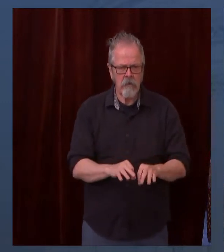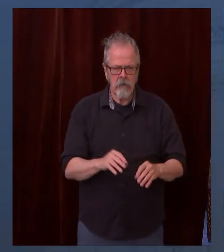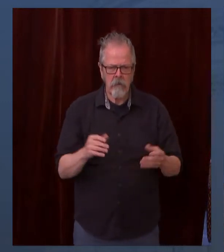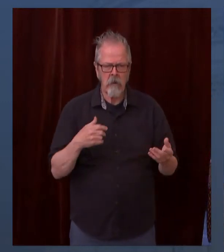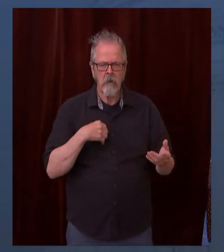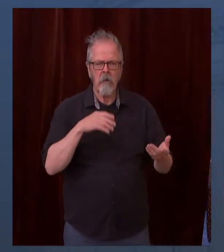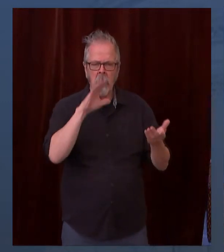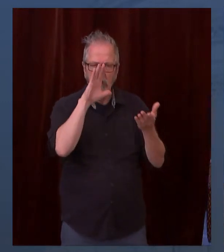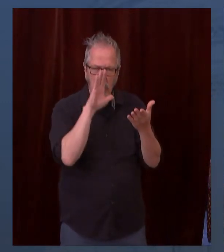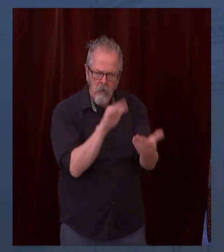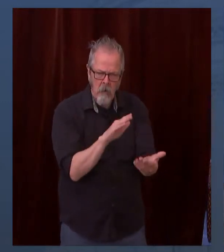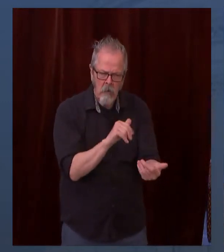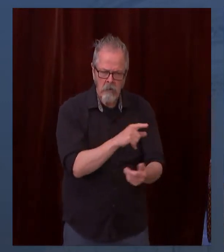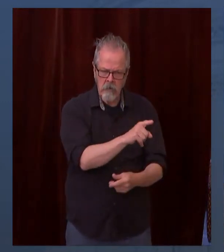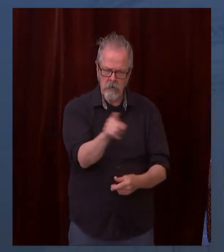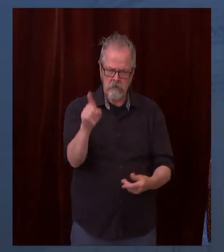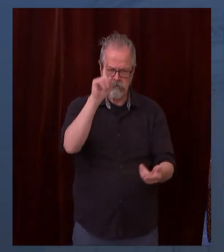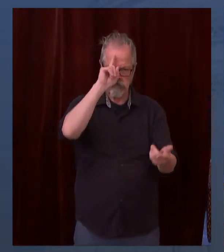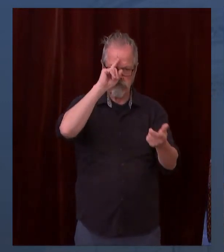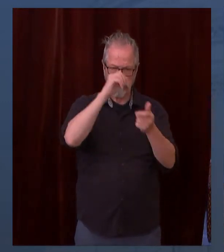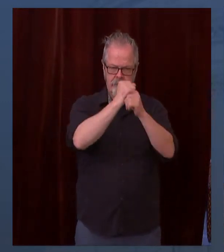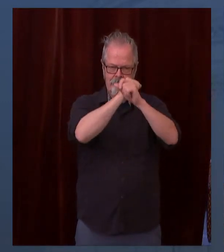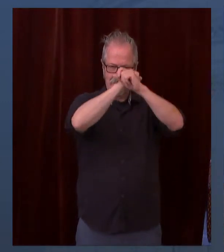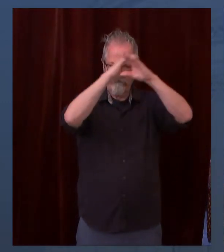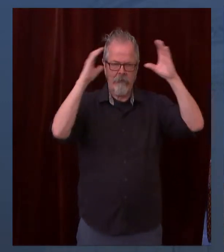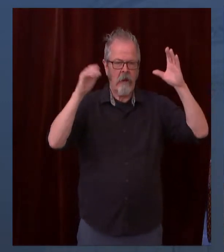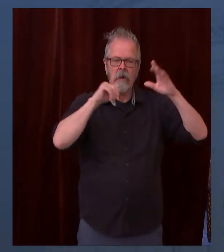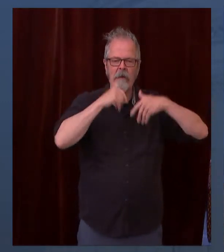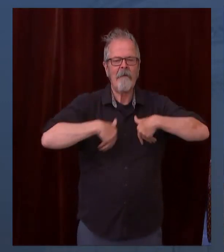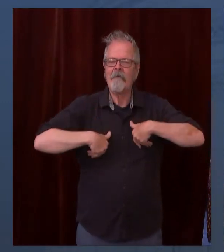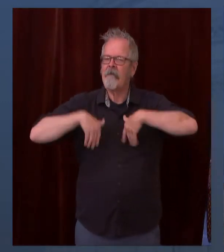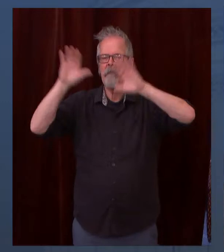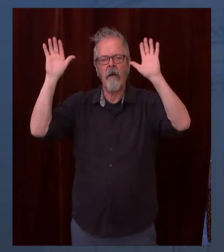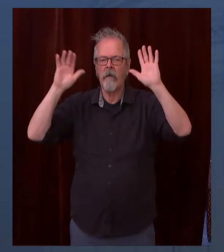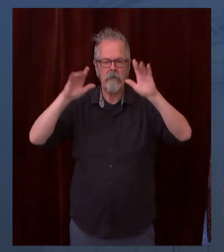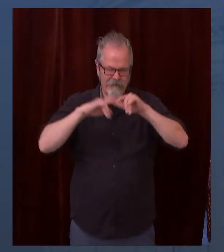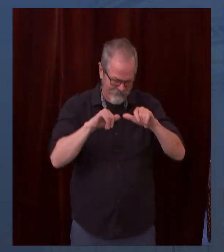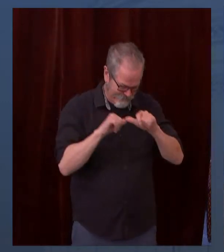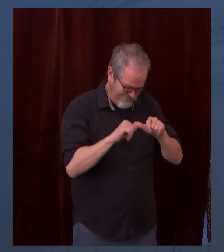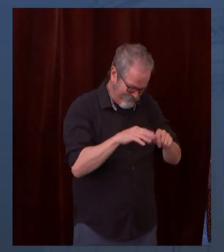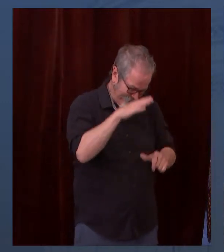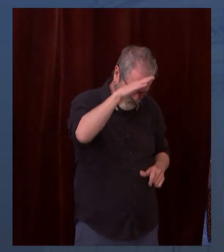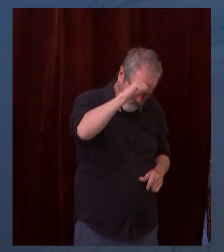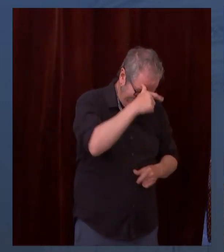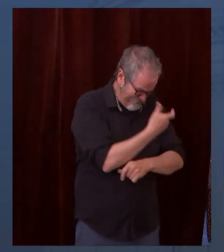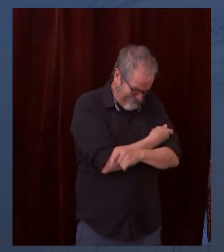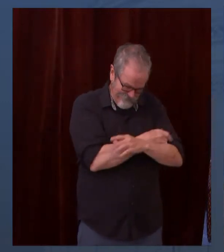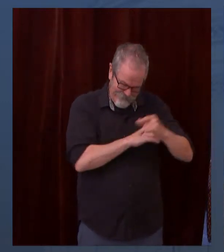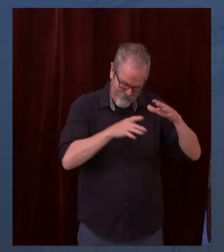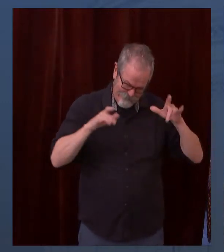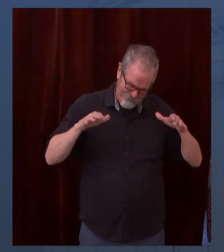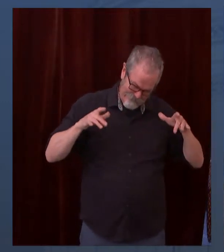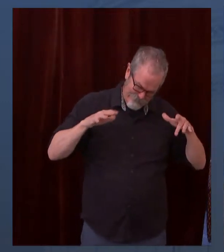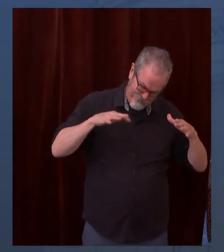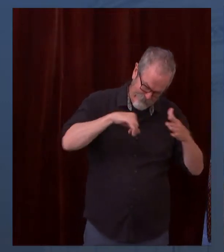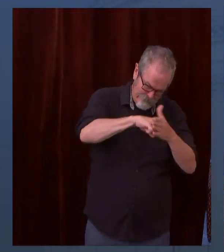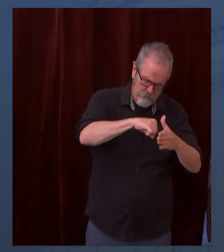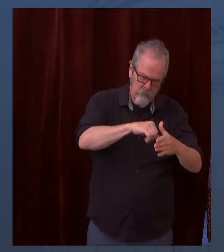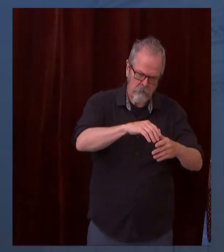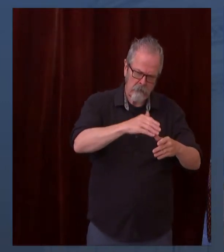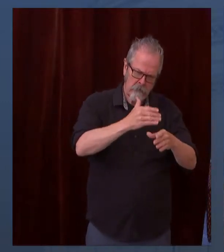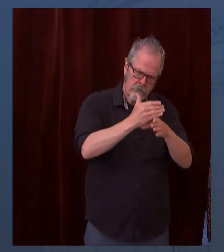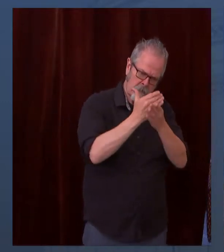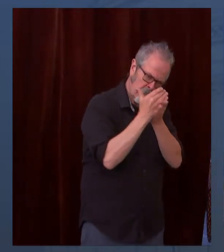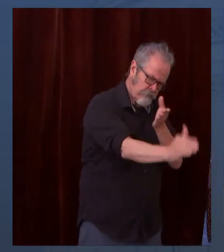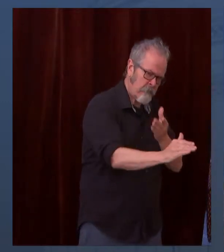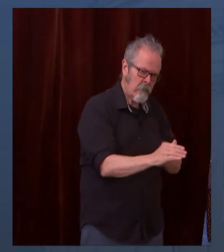commitment rather than just giving up. Because giving up means no hospitals working eventually. And that's just not acceptable in our state. So